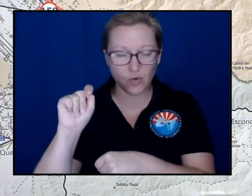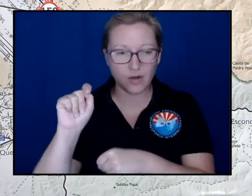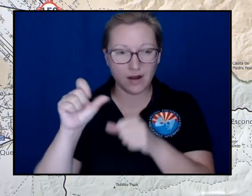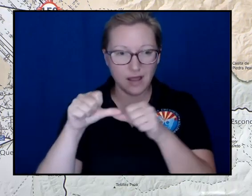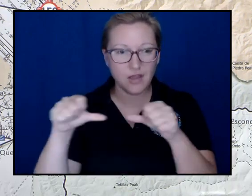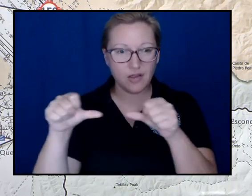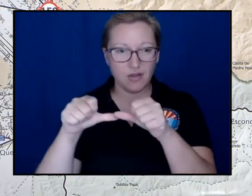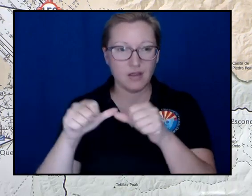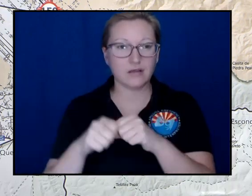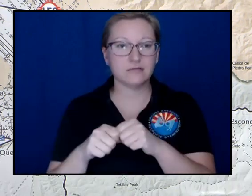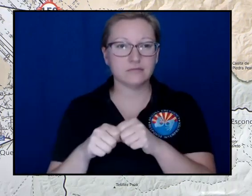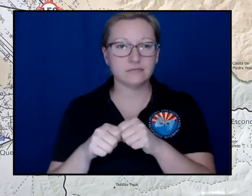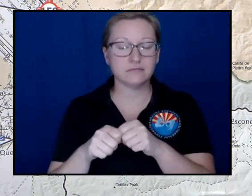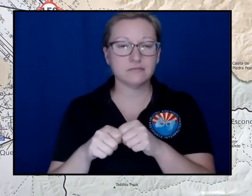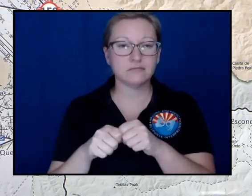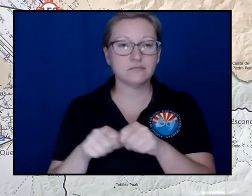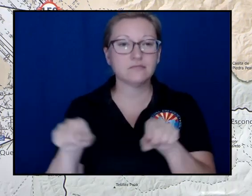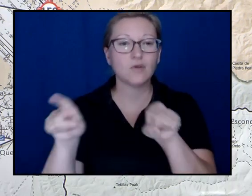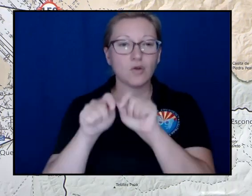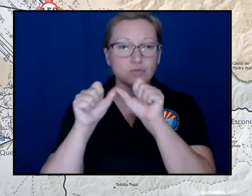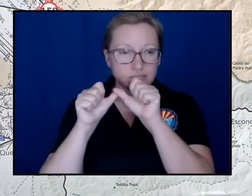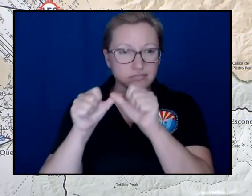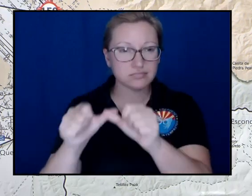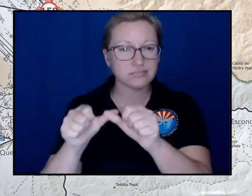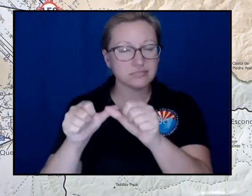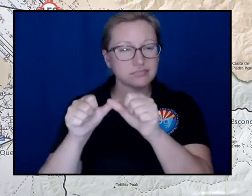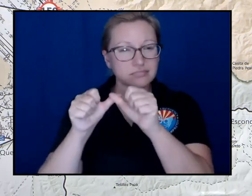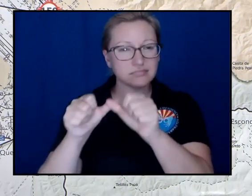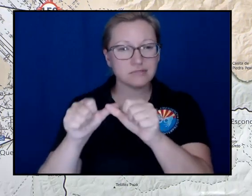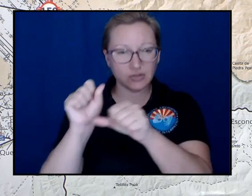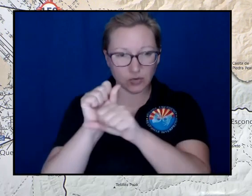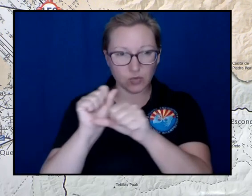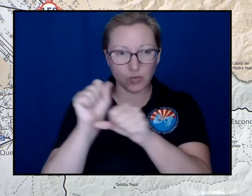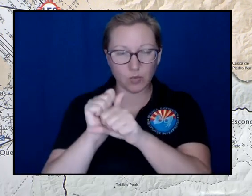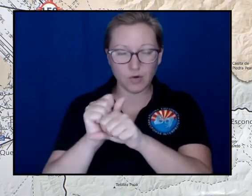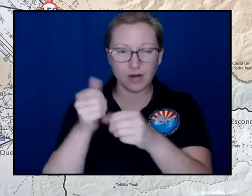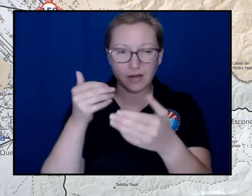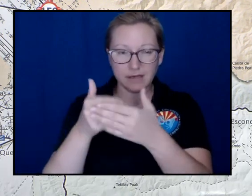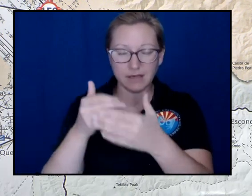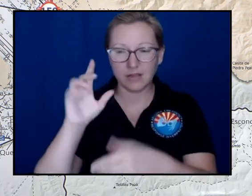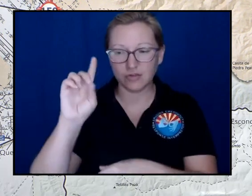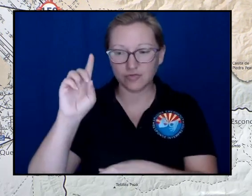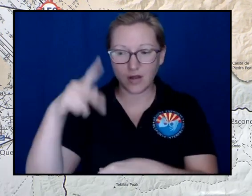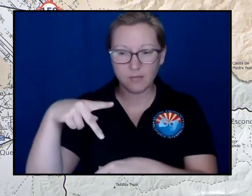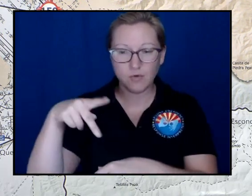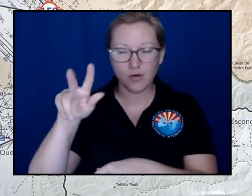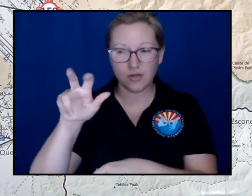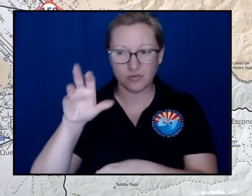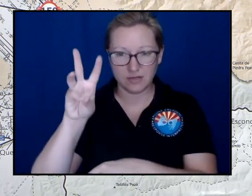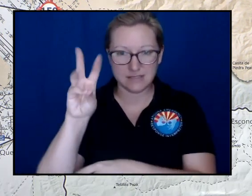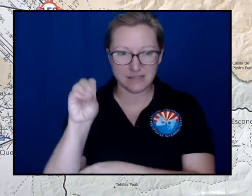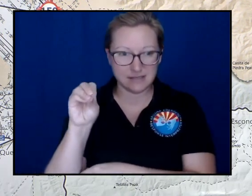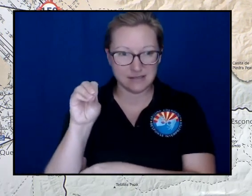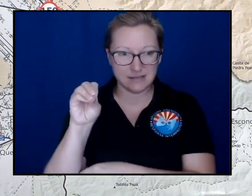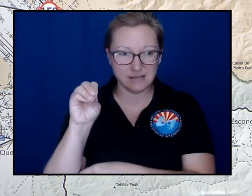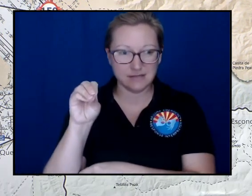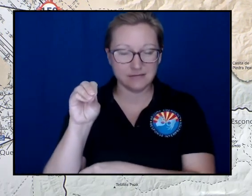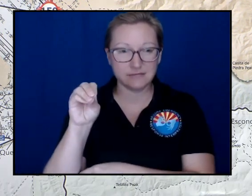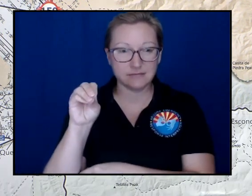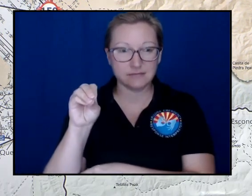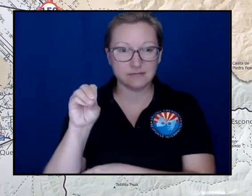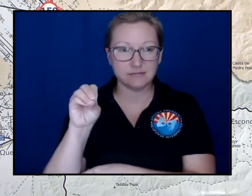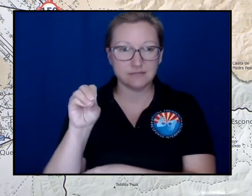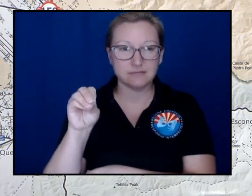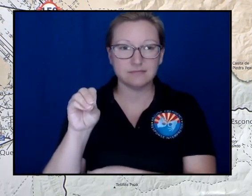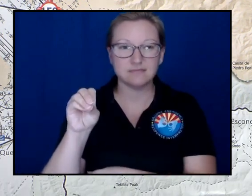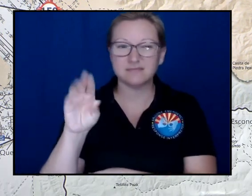their efforts above drop point 360 here, which is just east of Black Lake Resort there, this big orange line that we